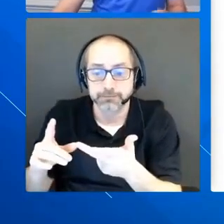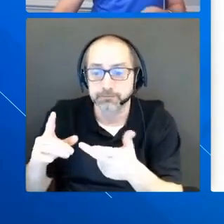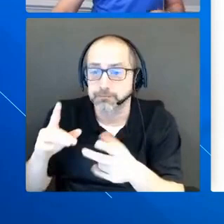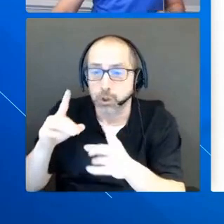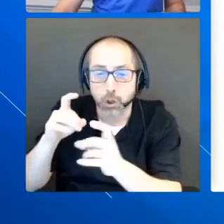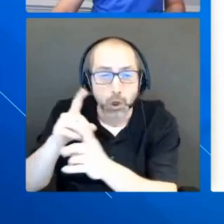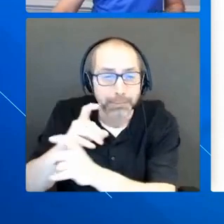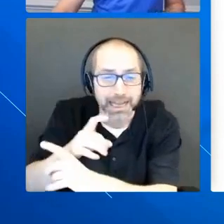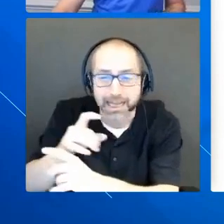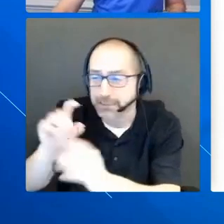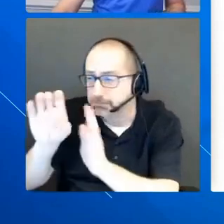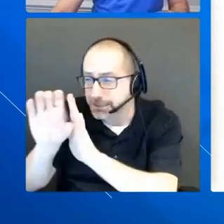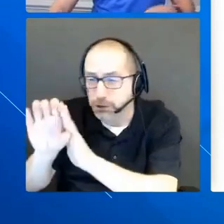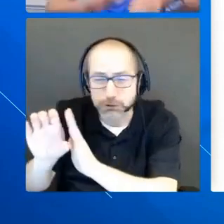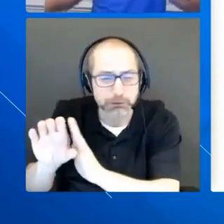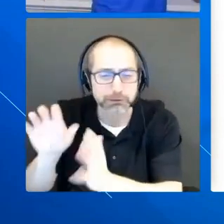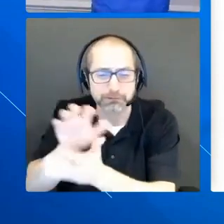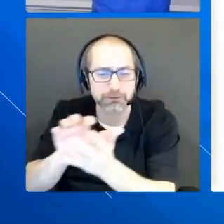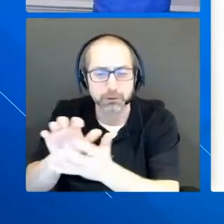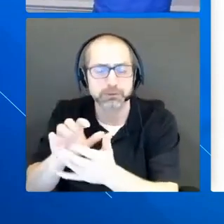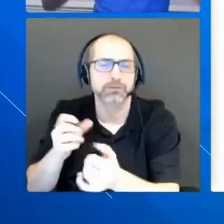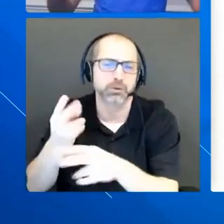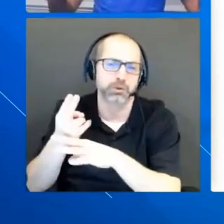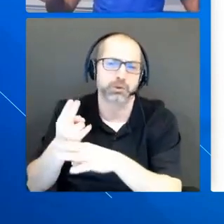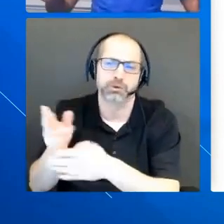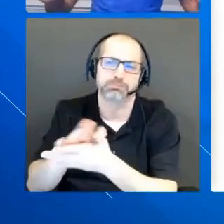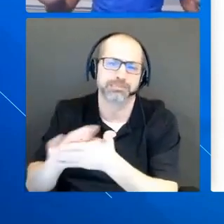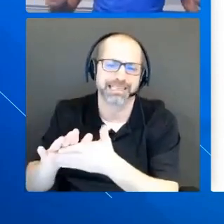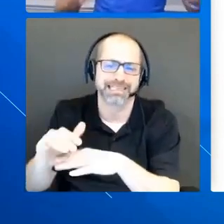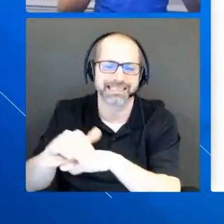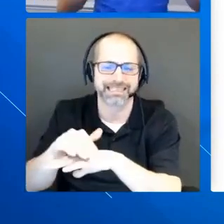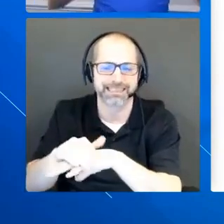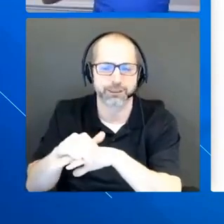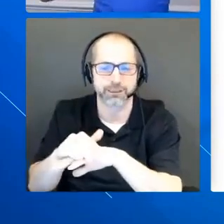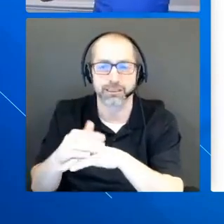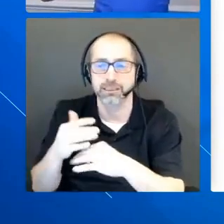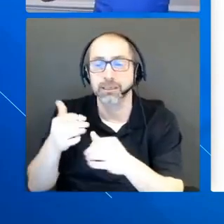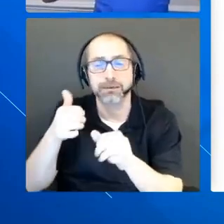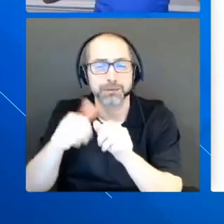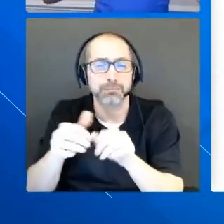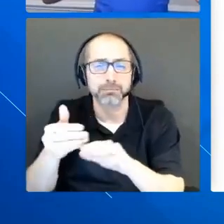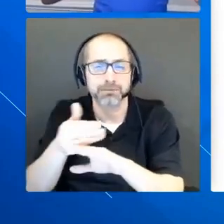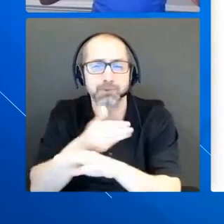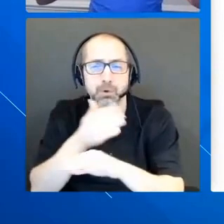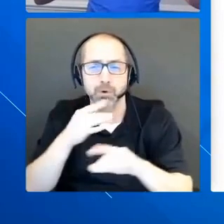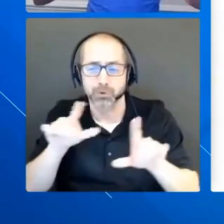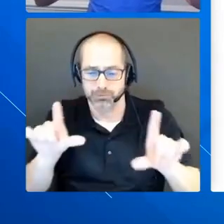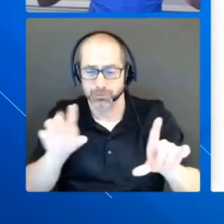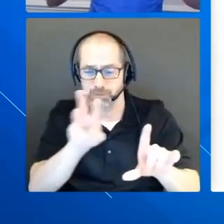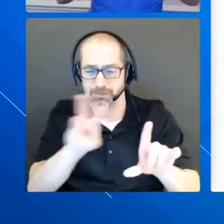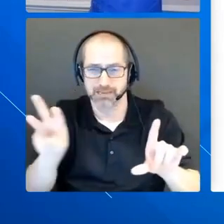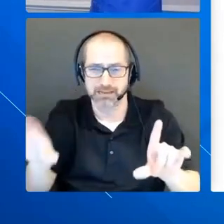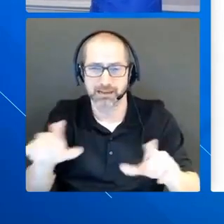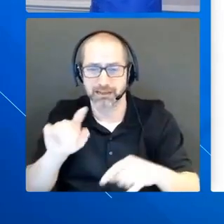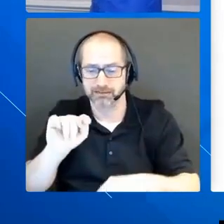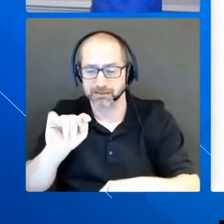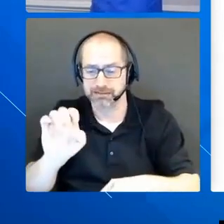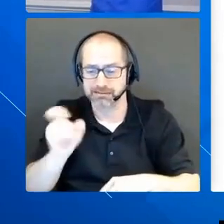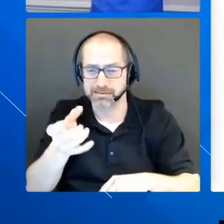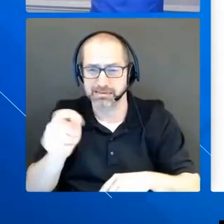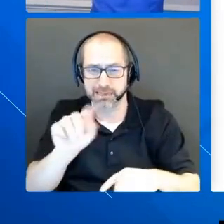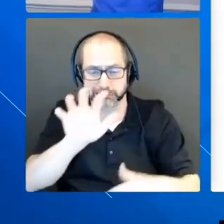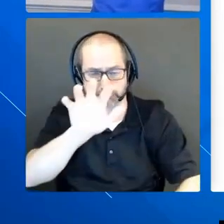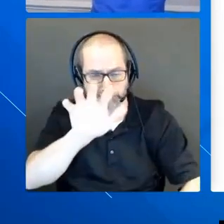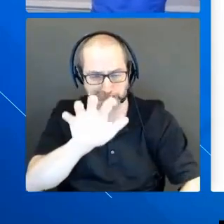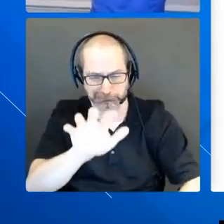plain English. These walls of text, luckily we don't do it anymore. We used to have a screen this big, again, I'm using my hand, but we wanted